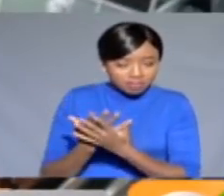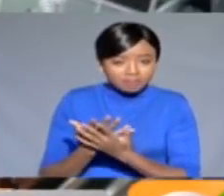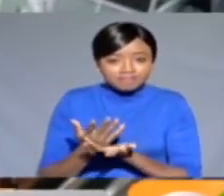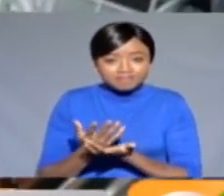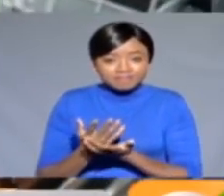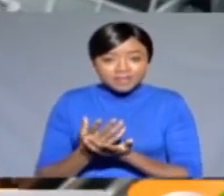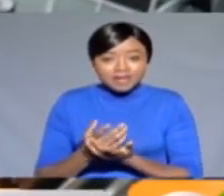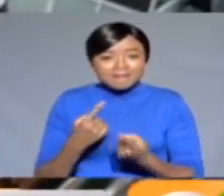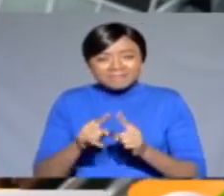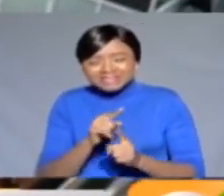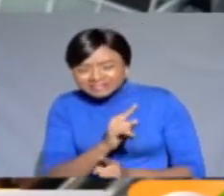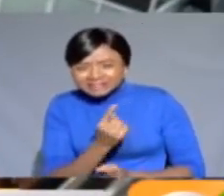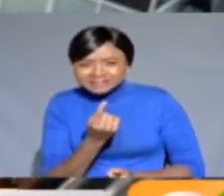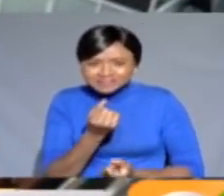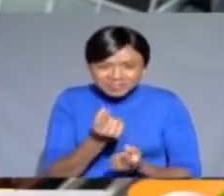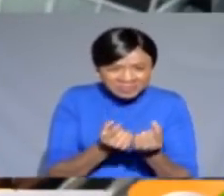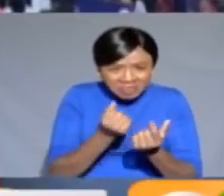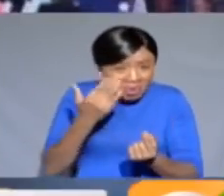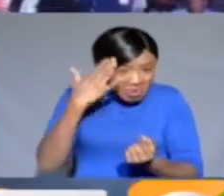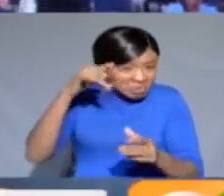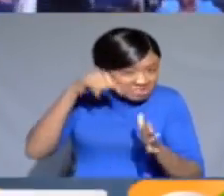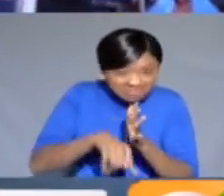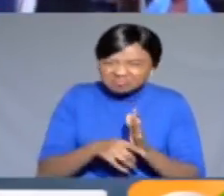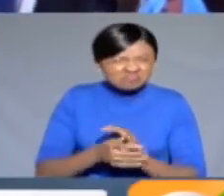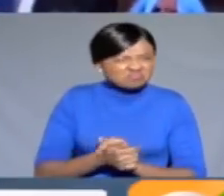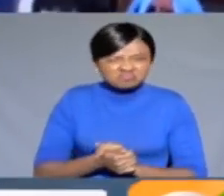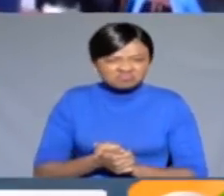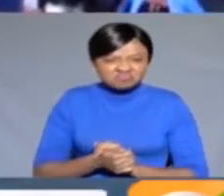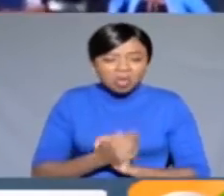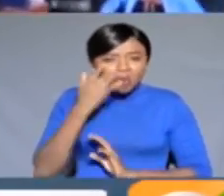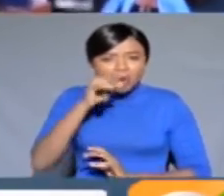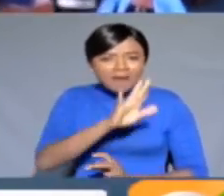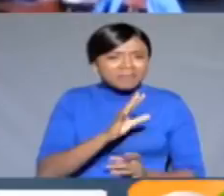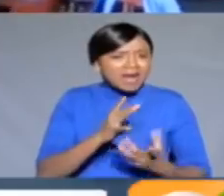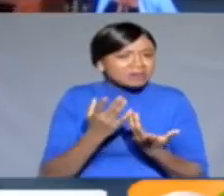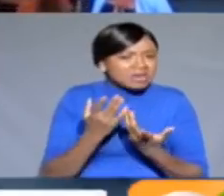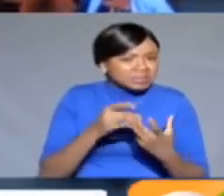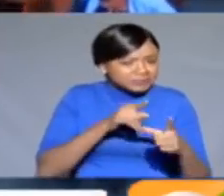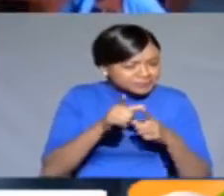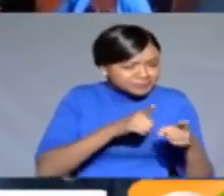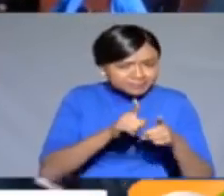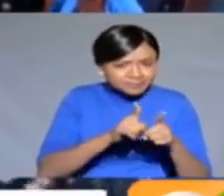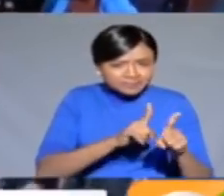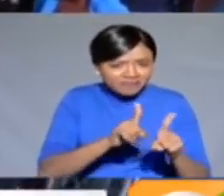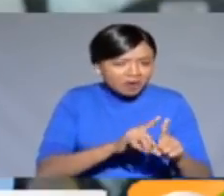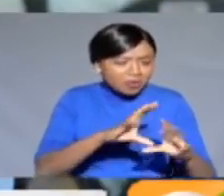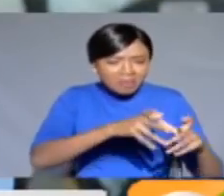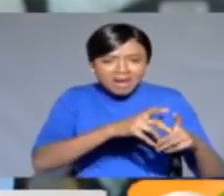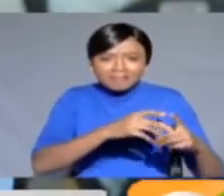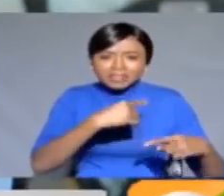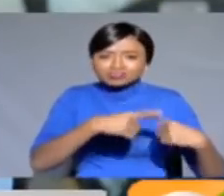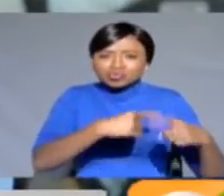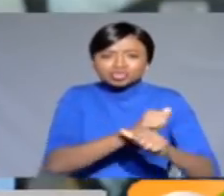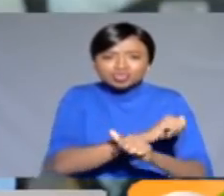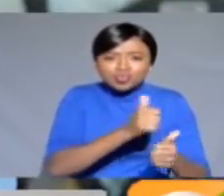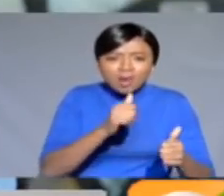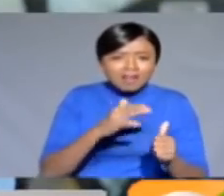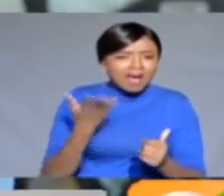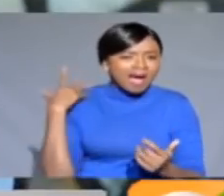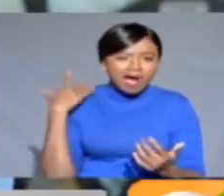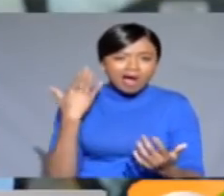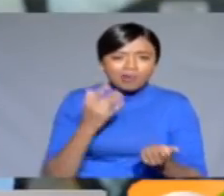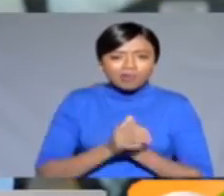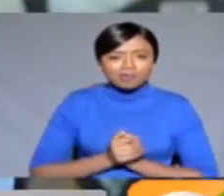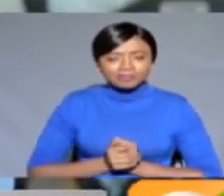known of him and his surprise appointment to succeed Joseph, who had a good run building the telco from infancy in 1999 to one of the most